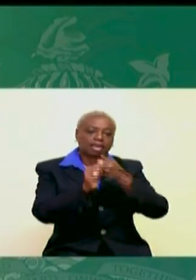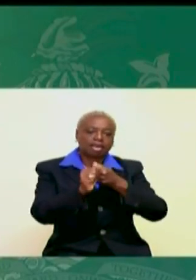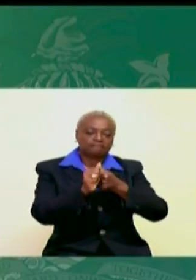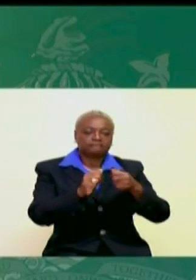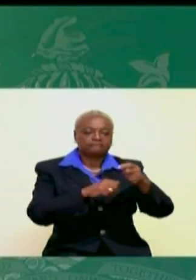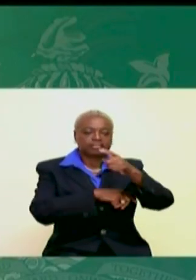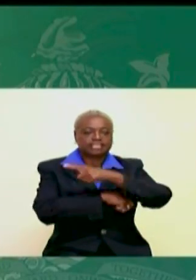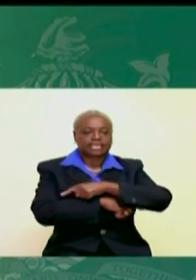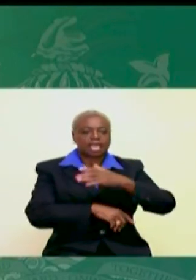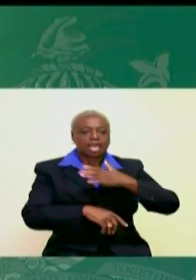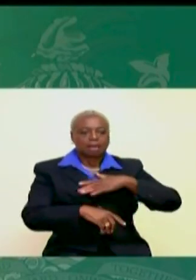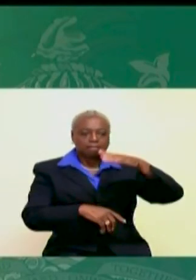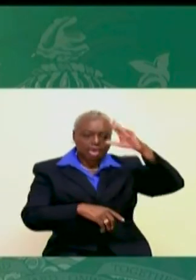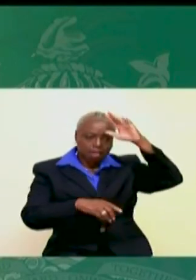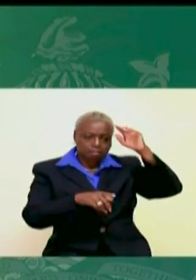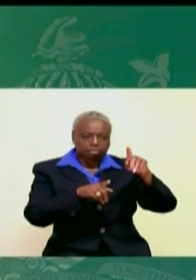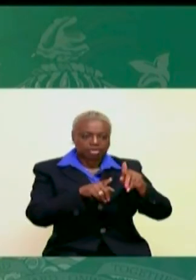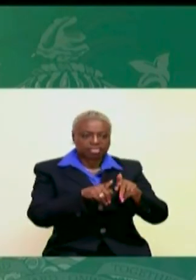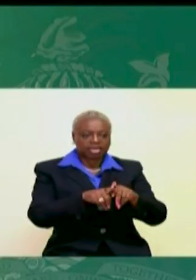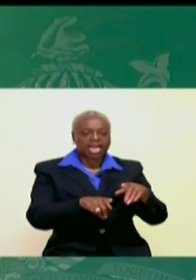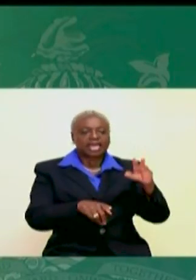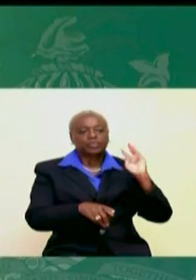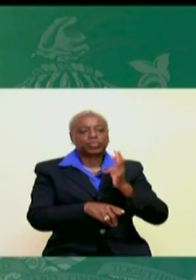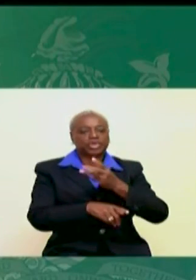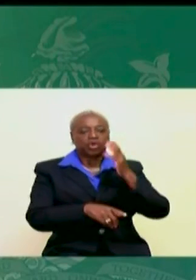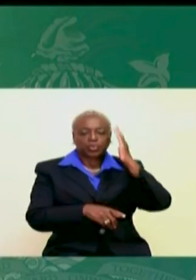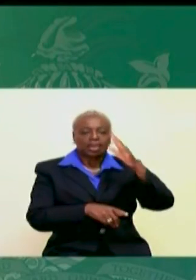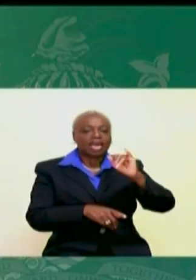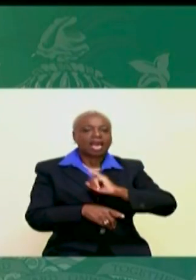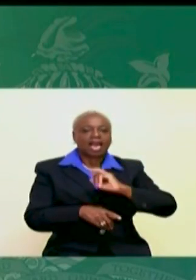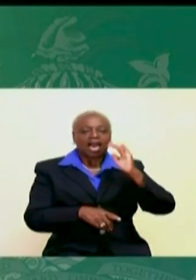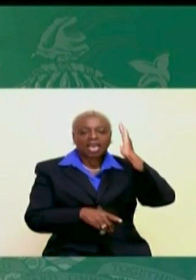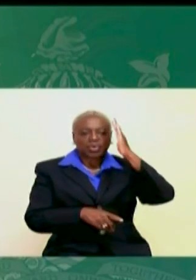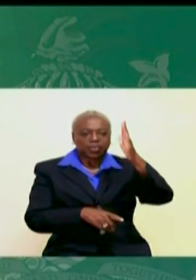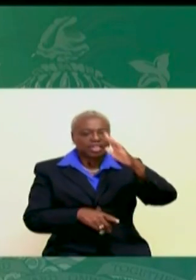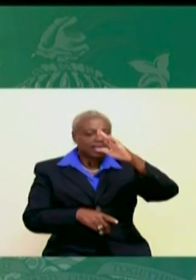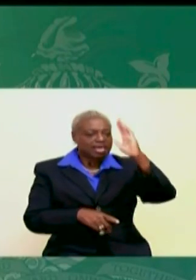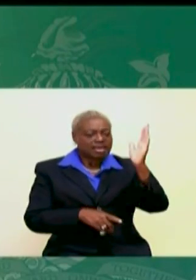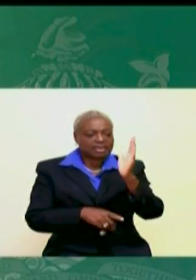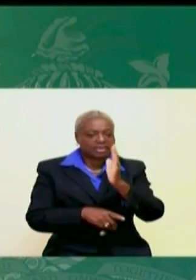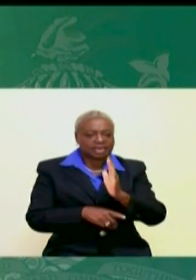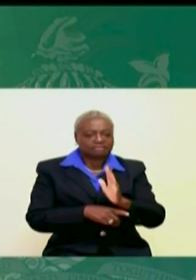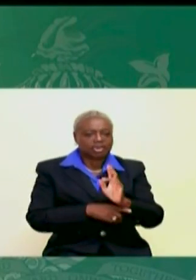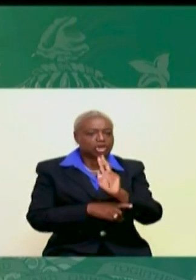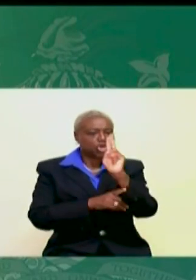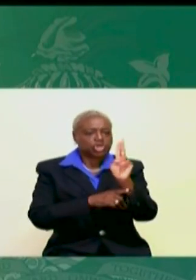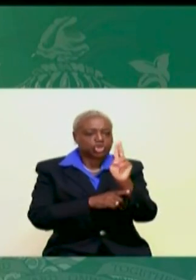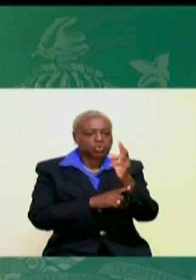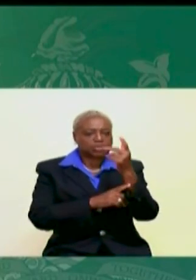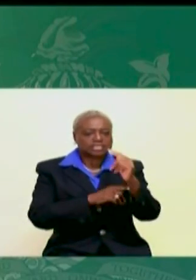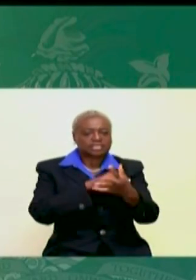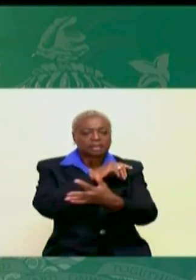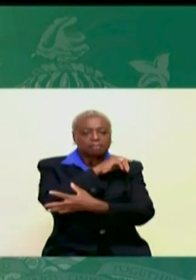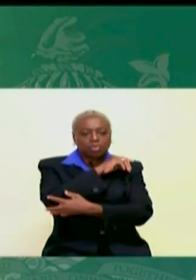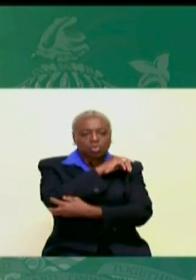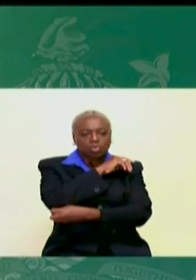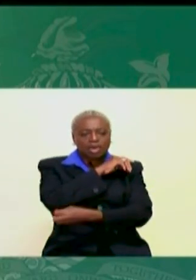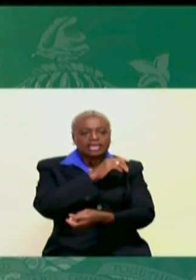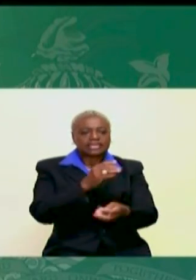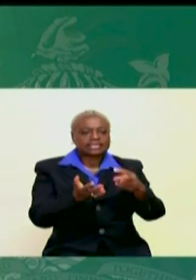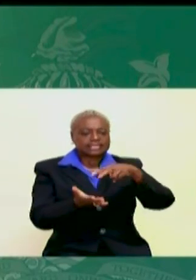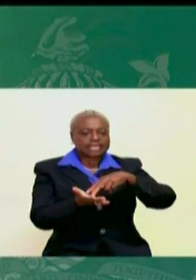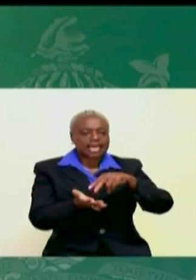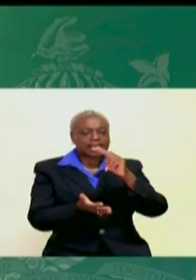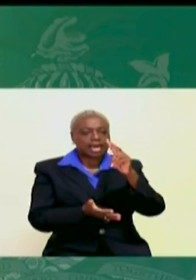We take care of our people every day, my brother, and we will. But I will never, unlike you, I will never use the poor to stand up and